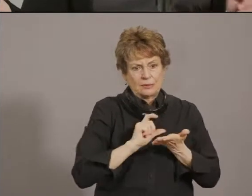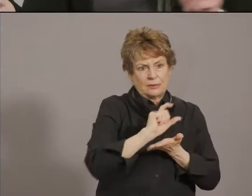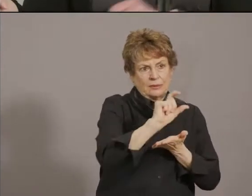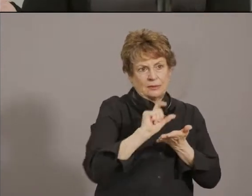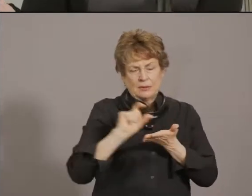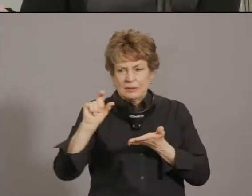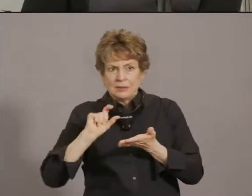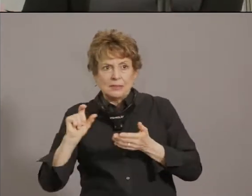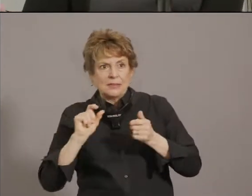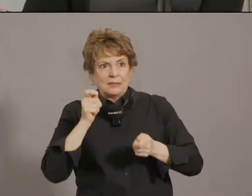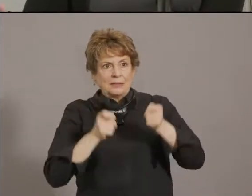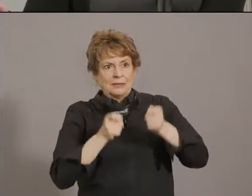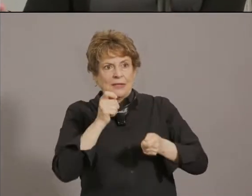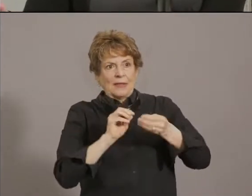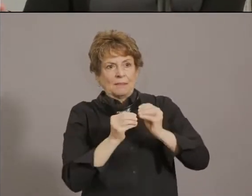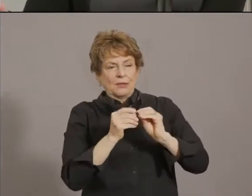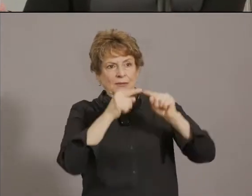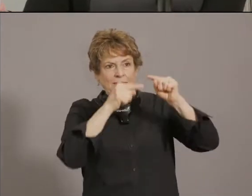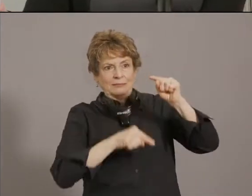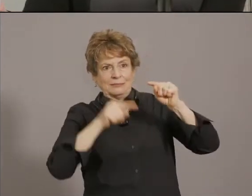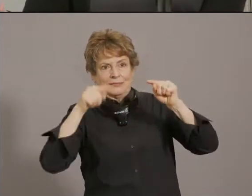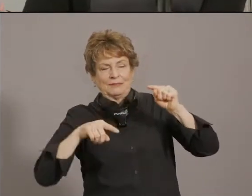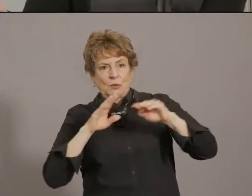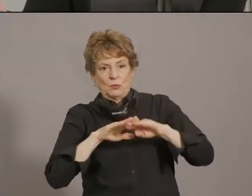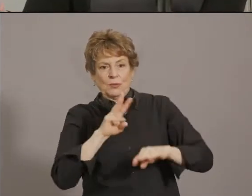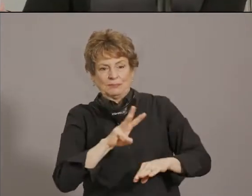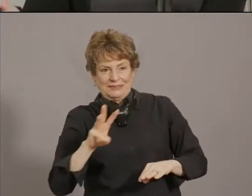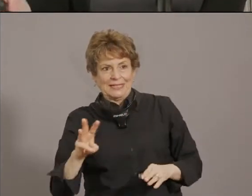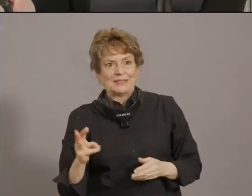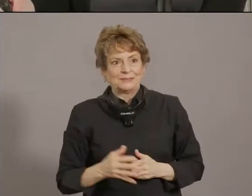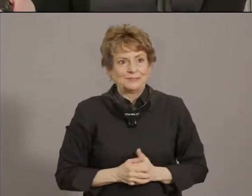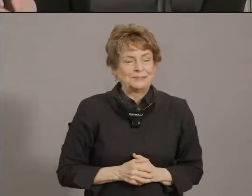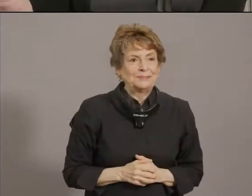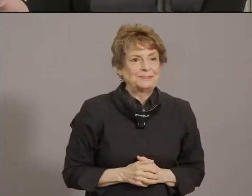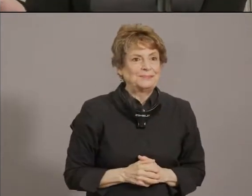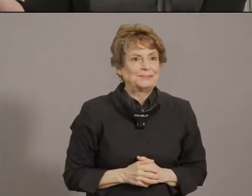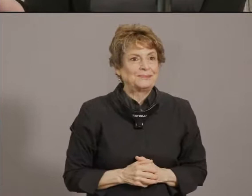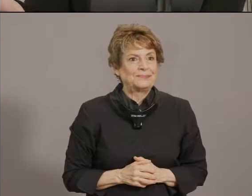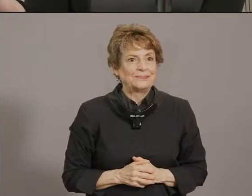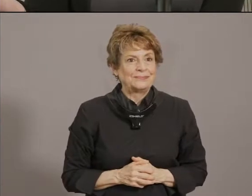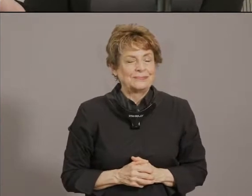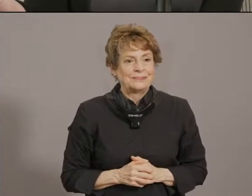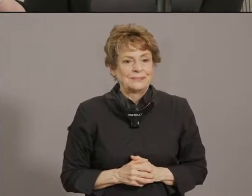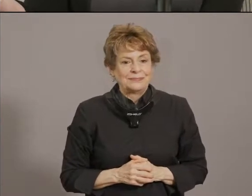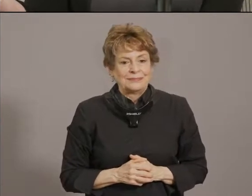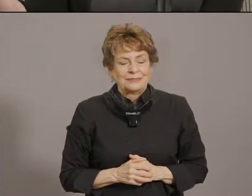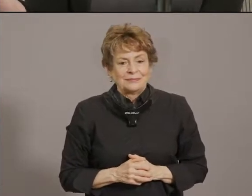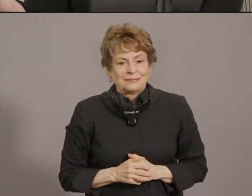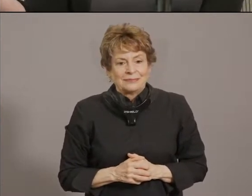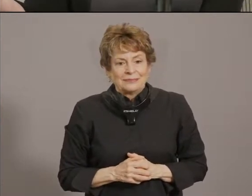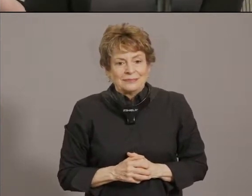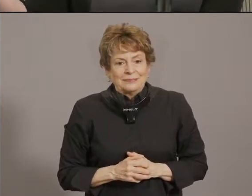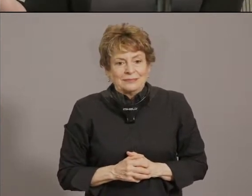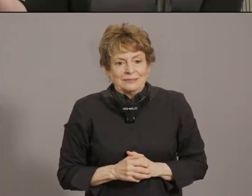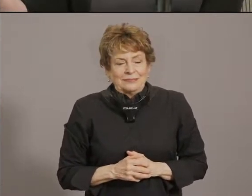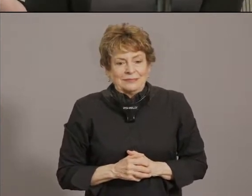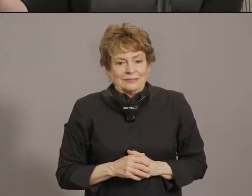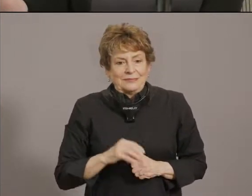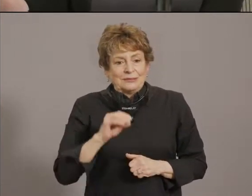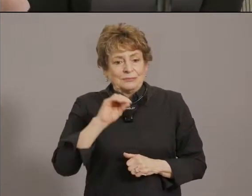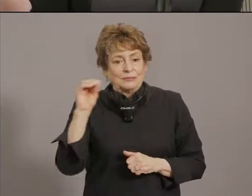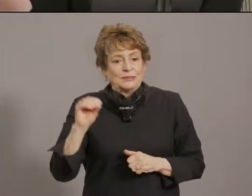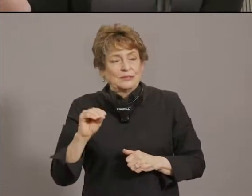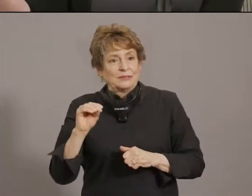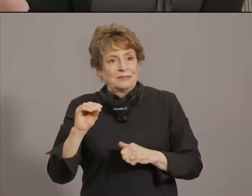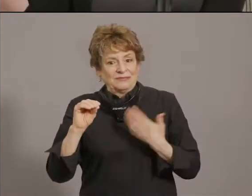And again, looking at our percent utilized, you can see that many of our counties are doing very well in getting